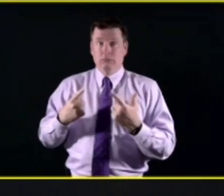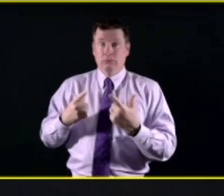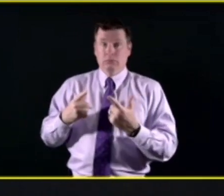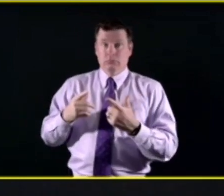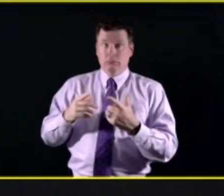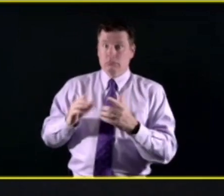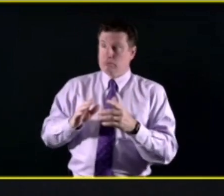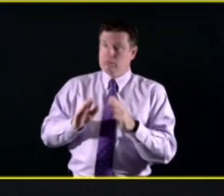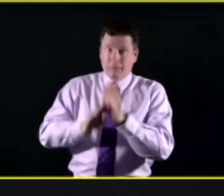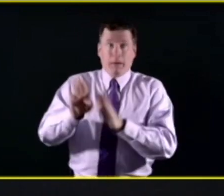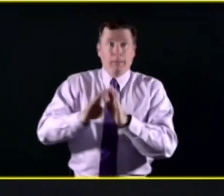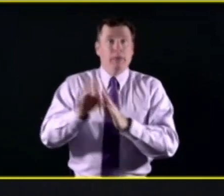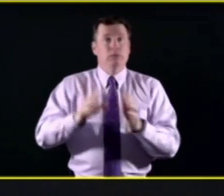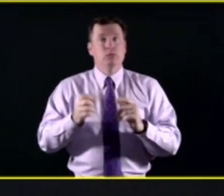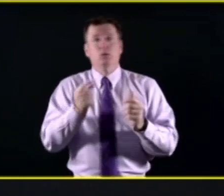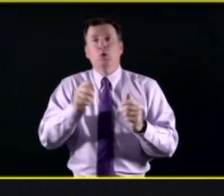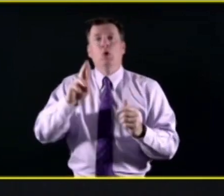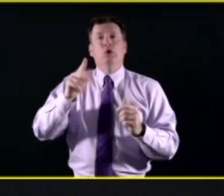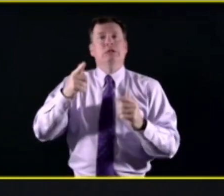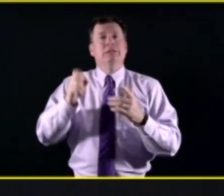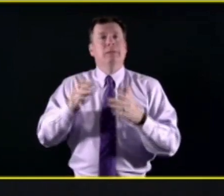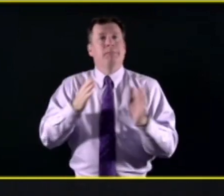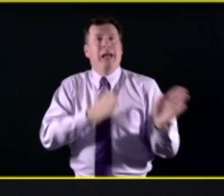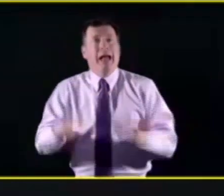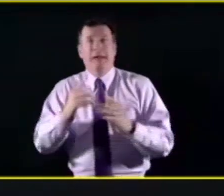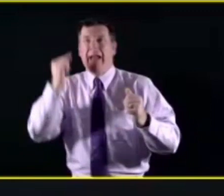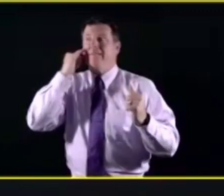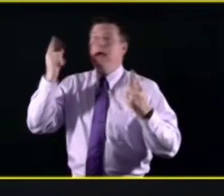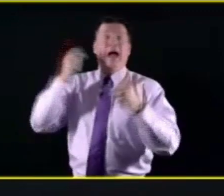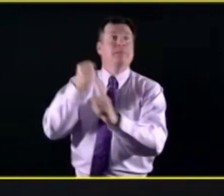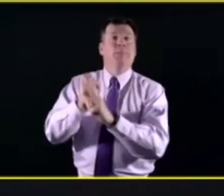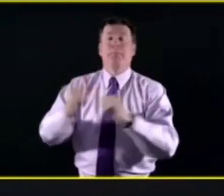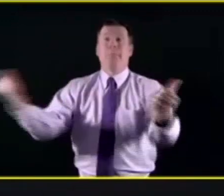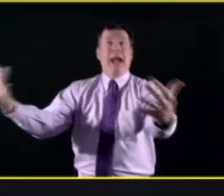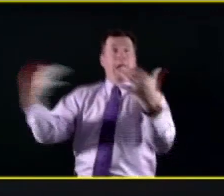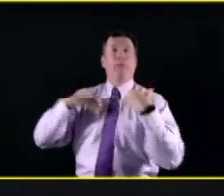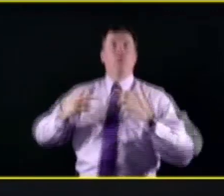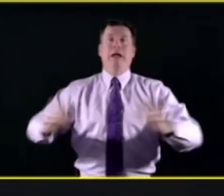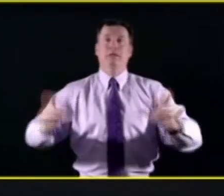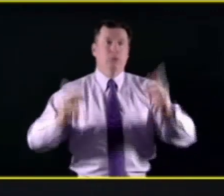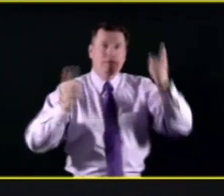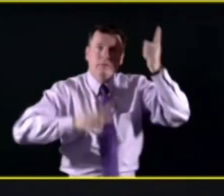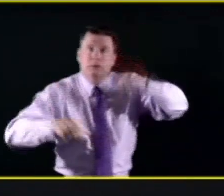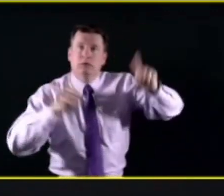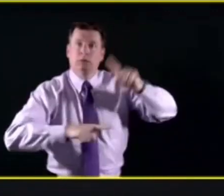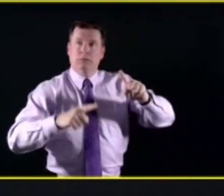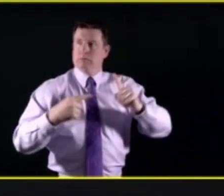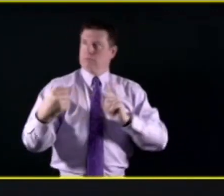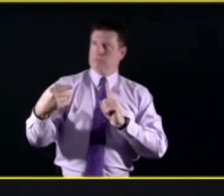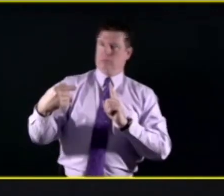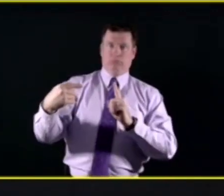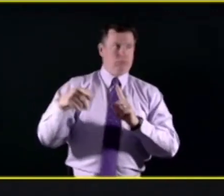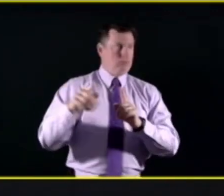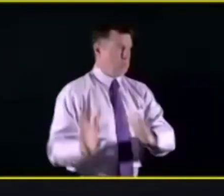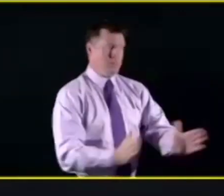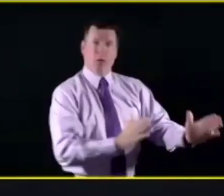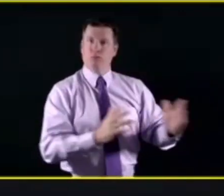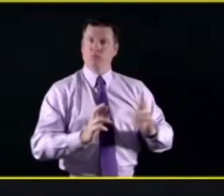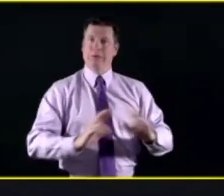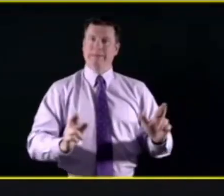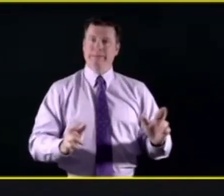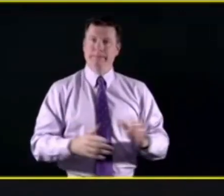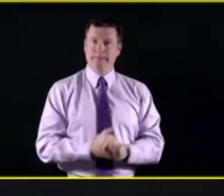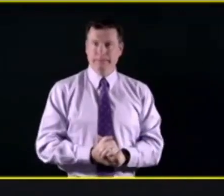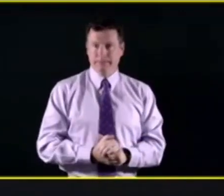return to pre-pandemic healthcare delivery, today's news is more than an announcement of a vaccine trial, but a declaration of our shared and